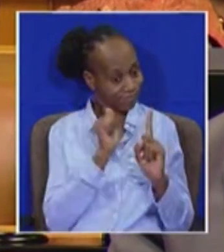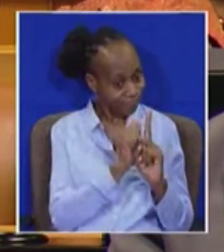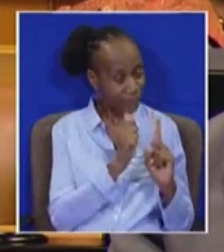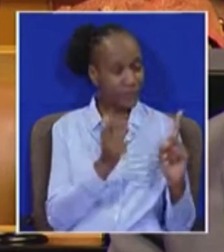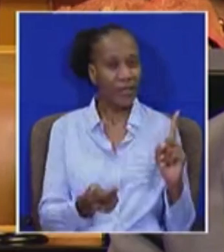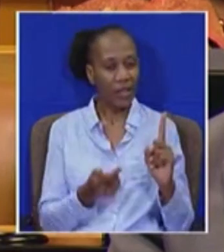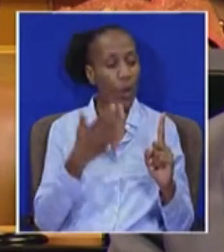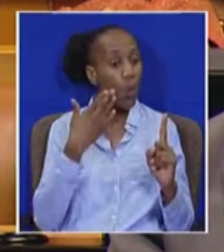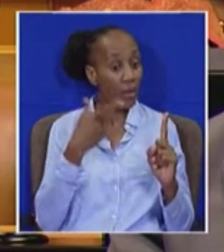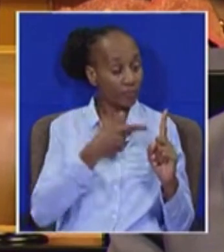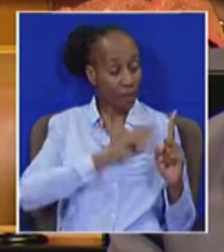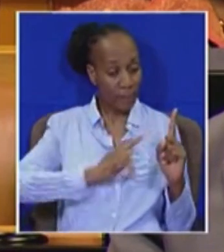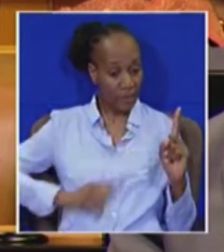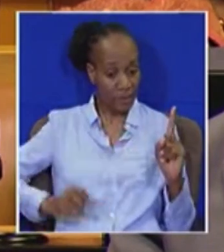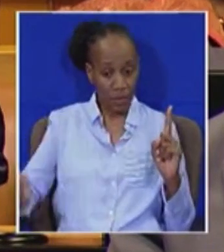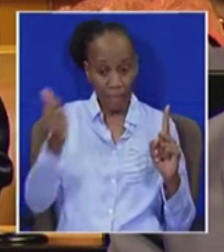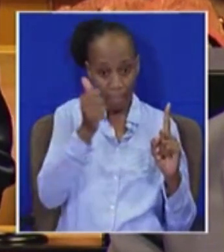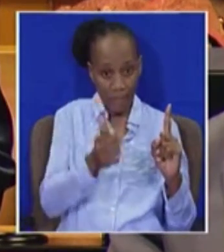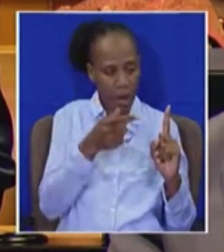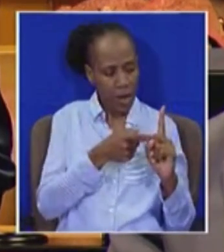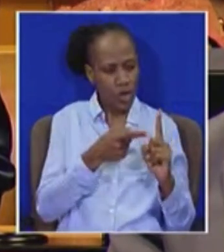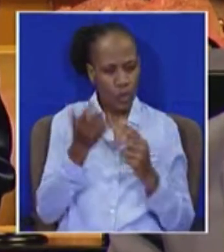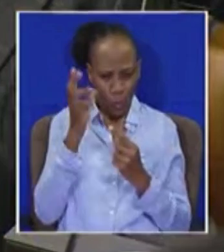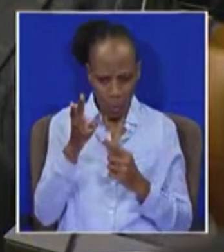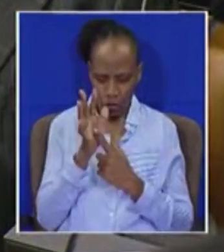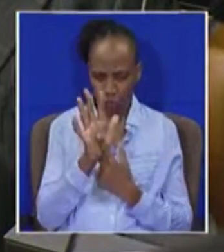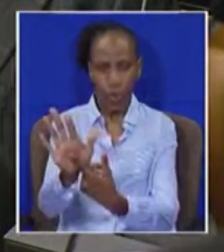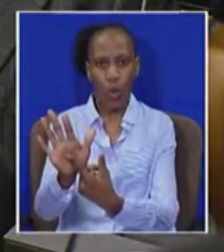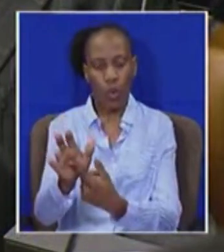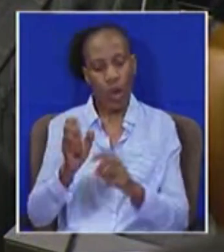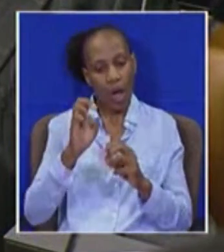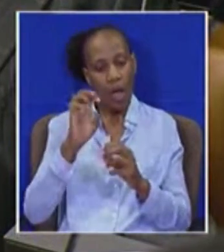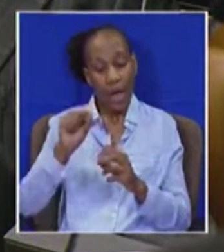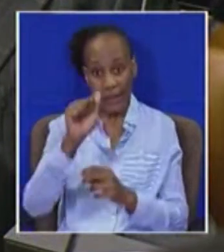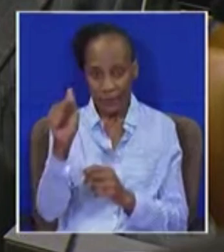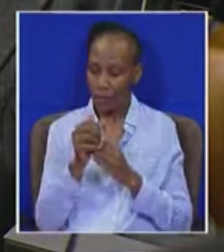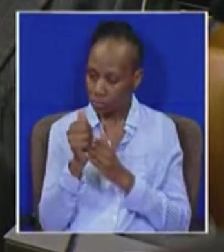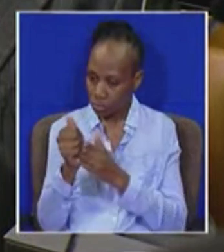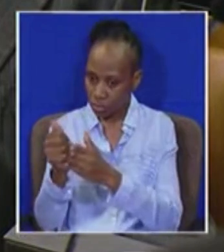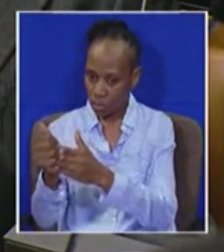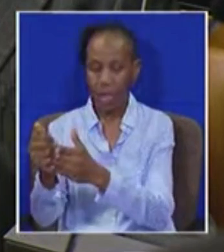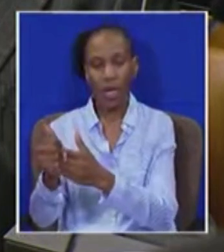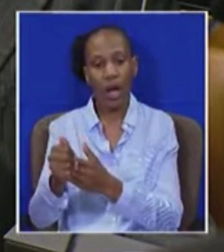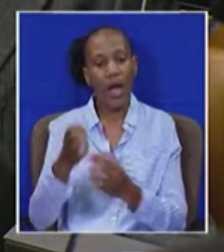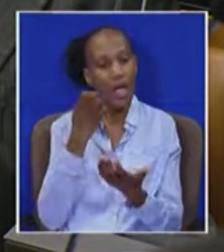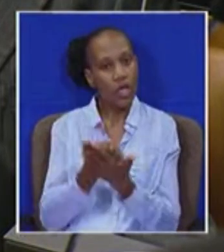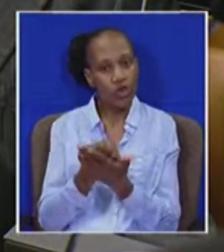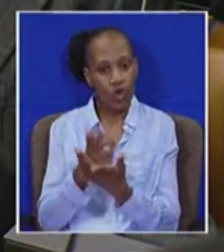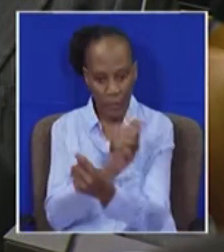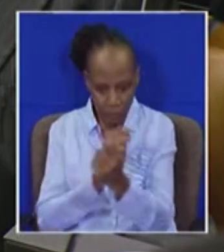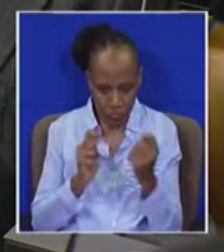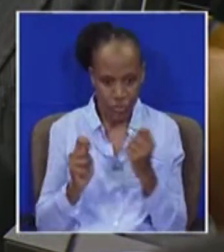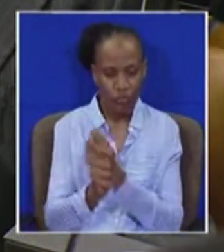will deepen the commitment of the ANC to radical economic transformation and